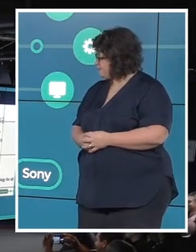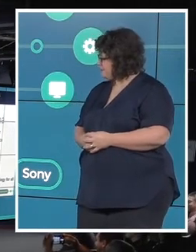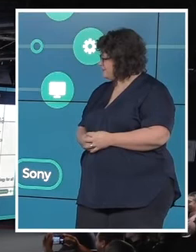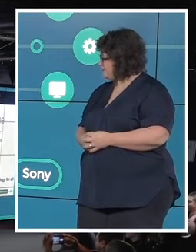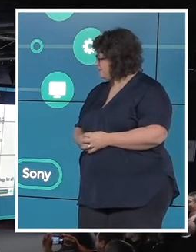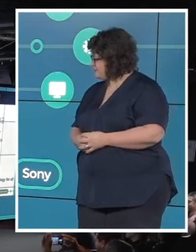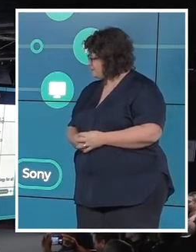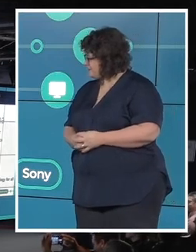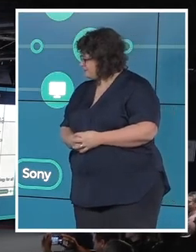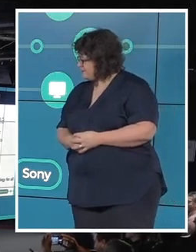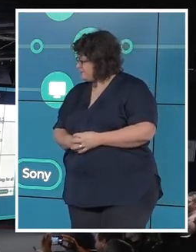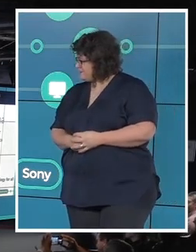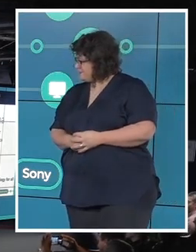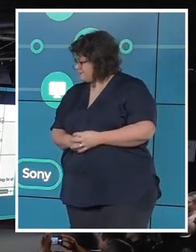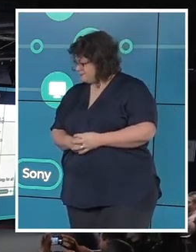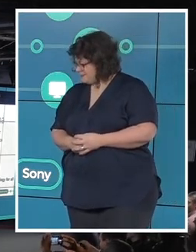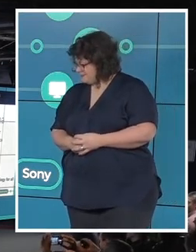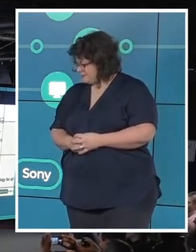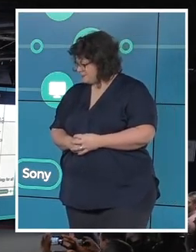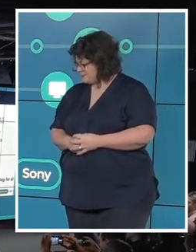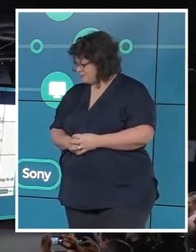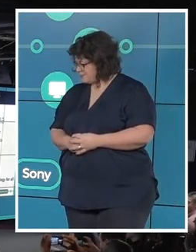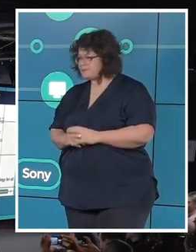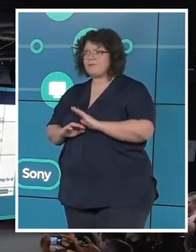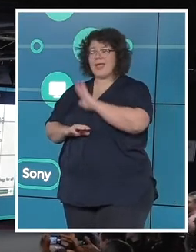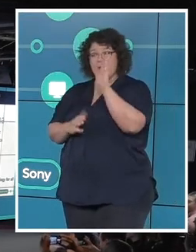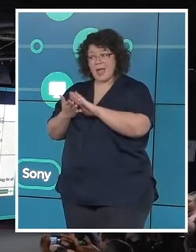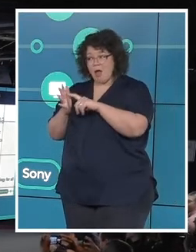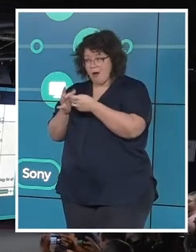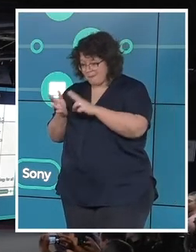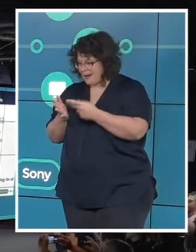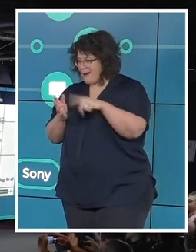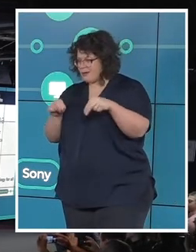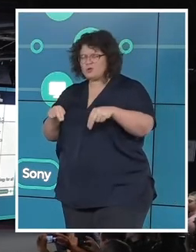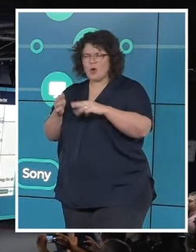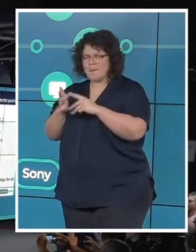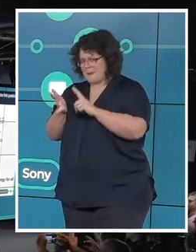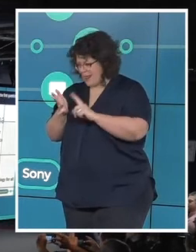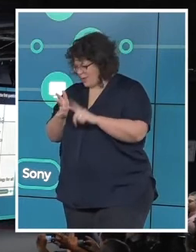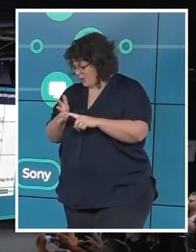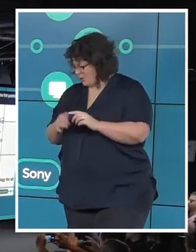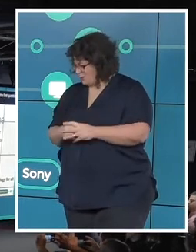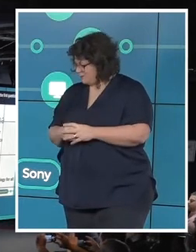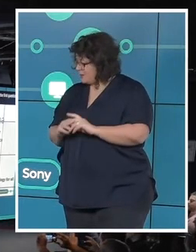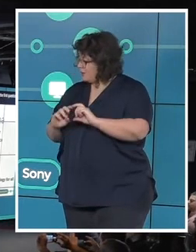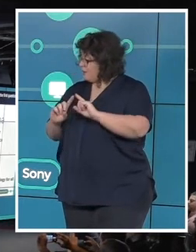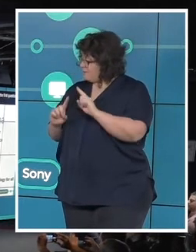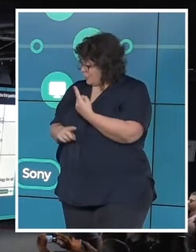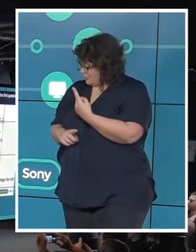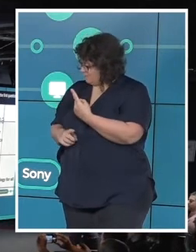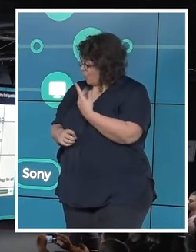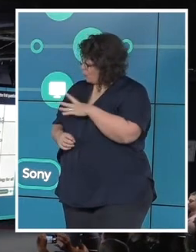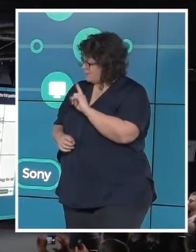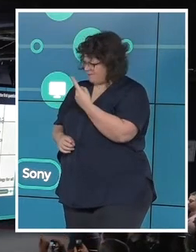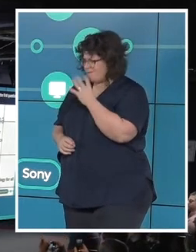Great. So first of all, I think the first question is maybe we should talk about the technology and how we're actually interacting right now and